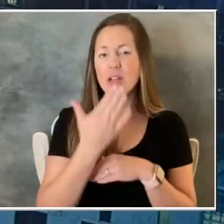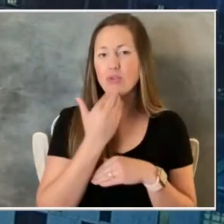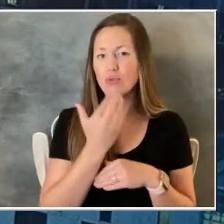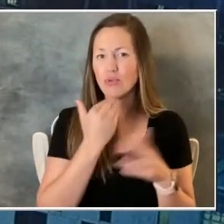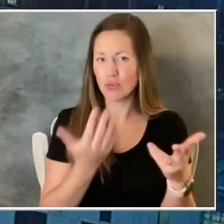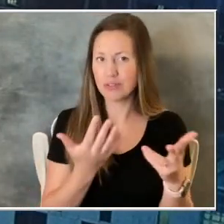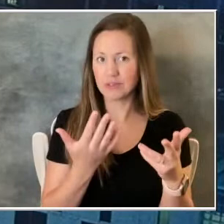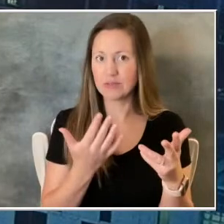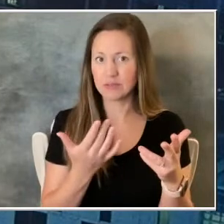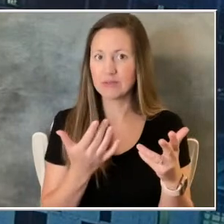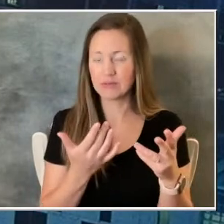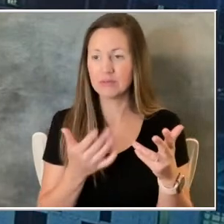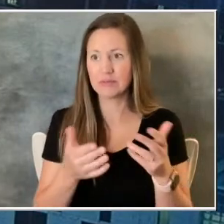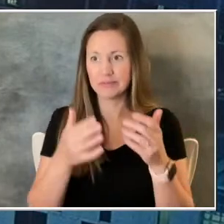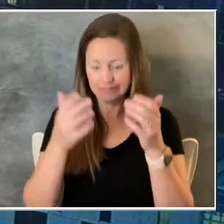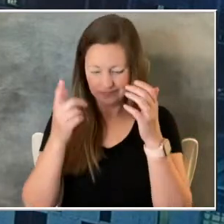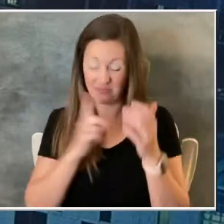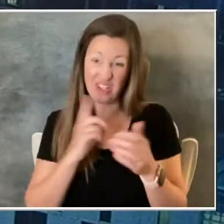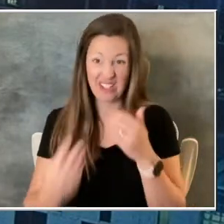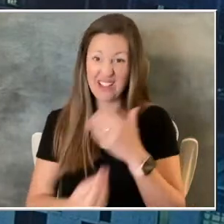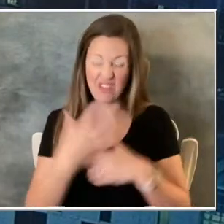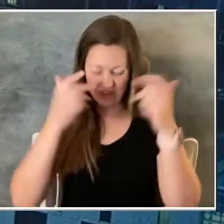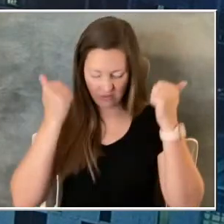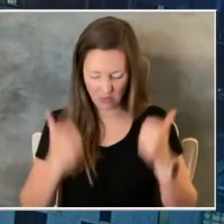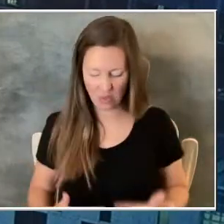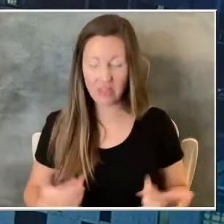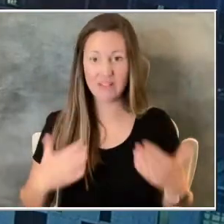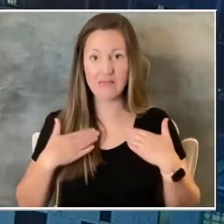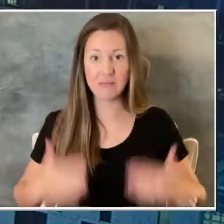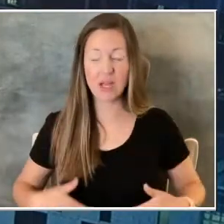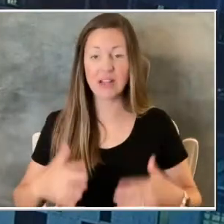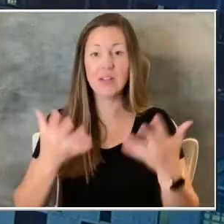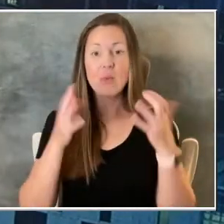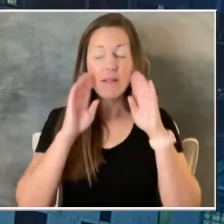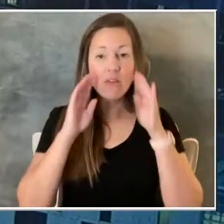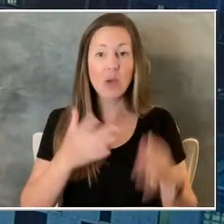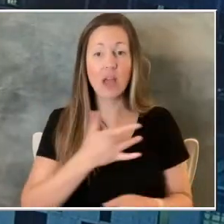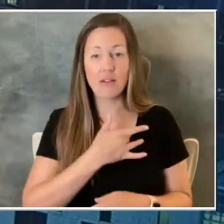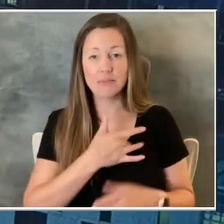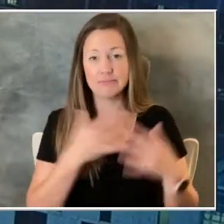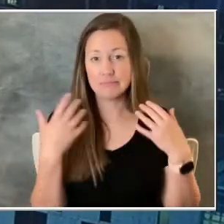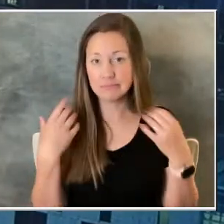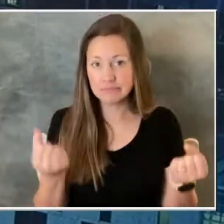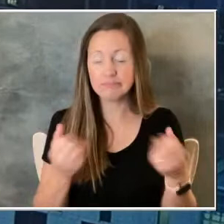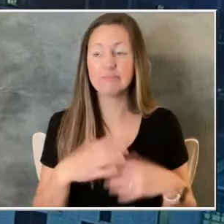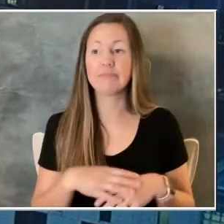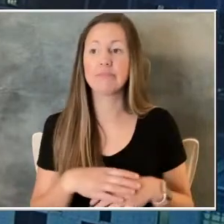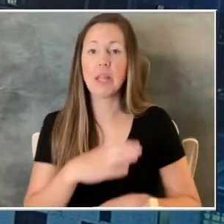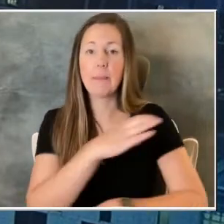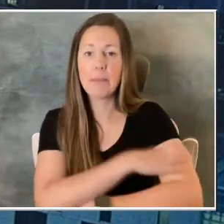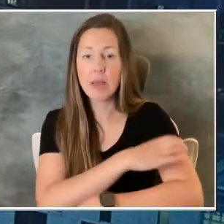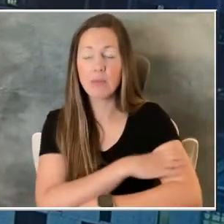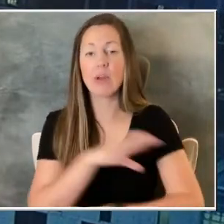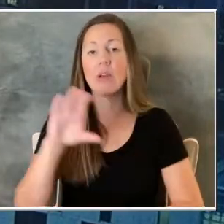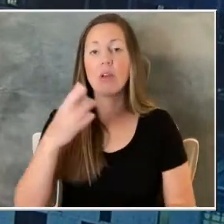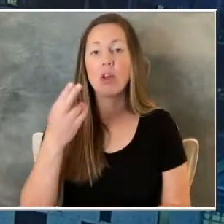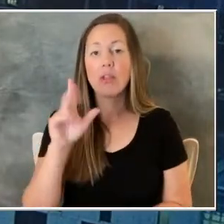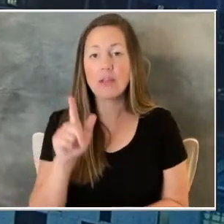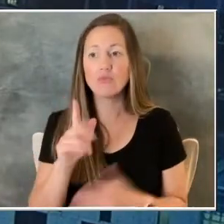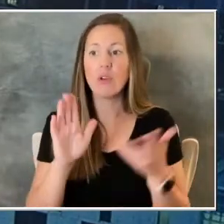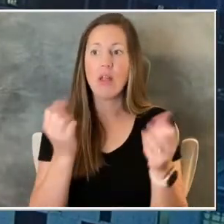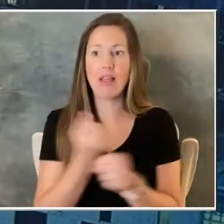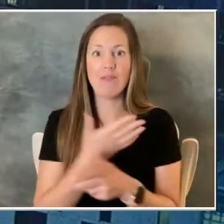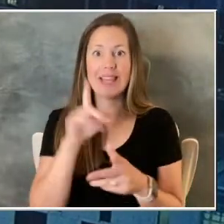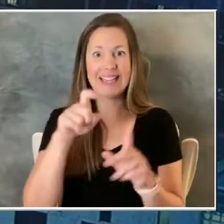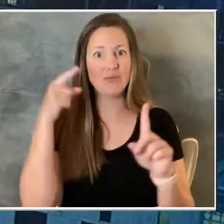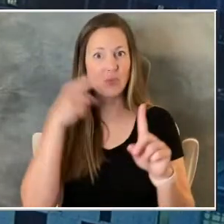rest of the body. So we really want to focus on cardiovascular health, keeping blood pressure, cholesterol at goal, and those regular routine